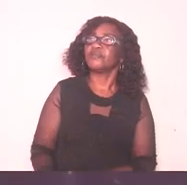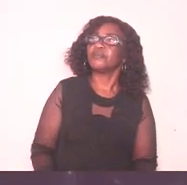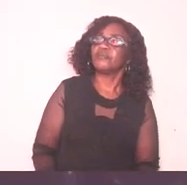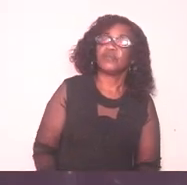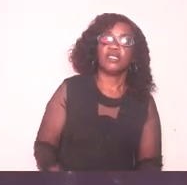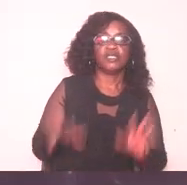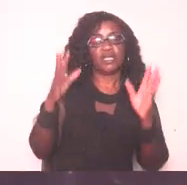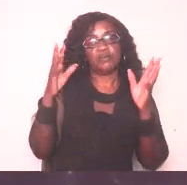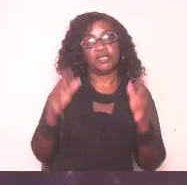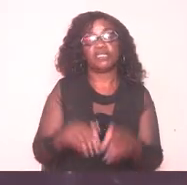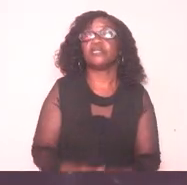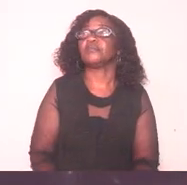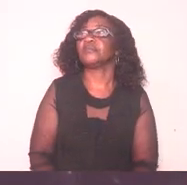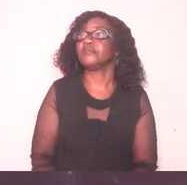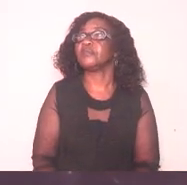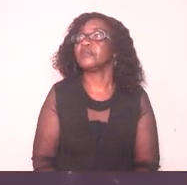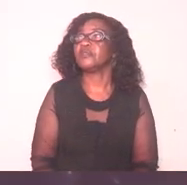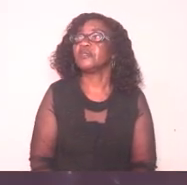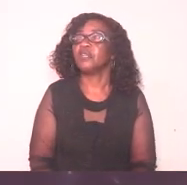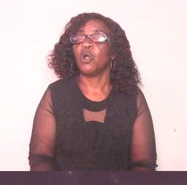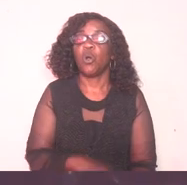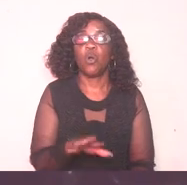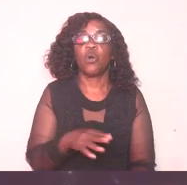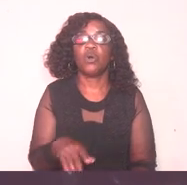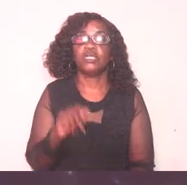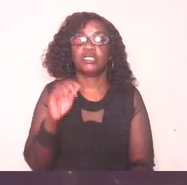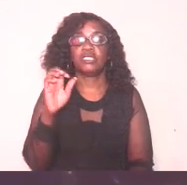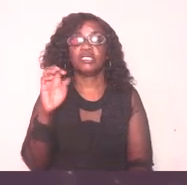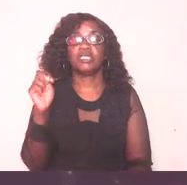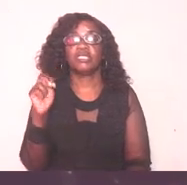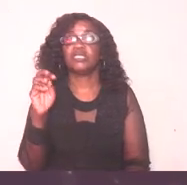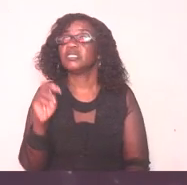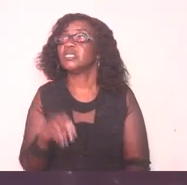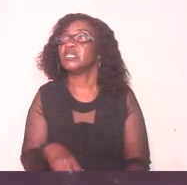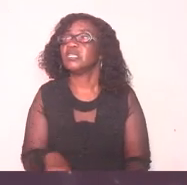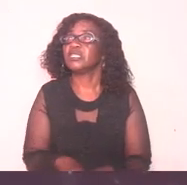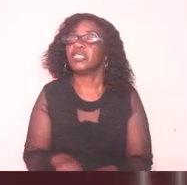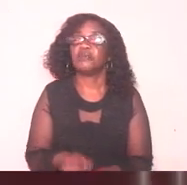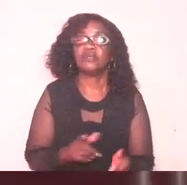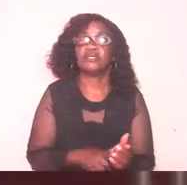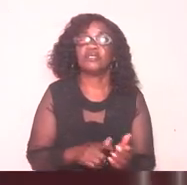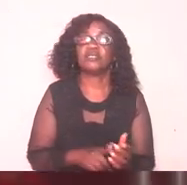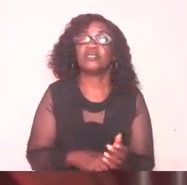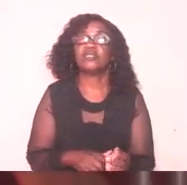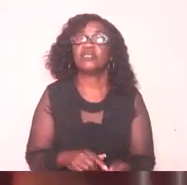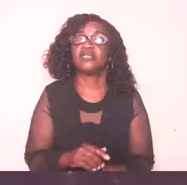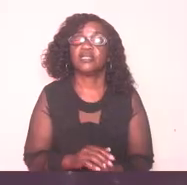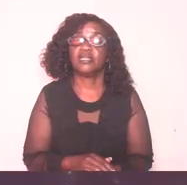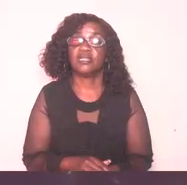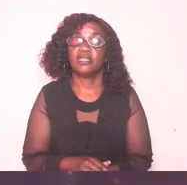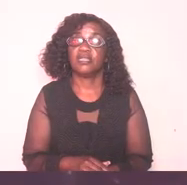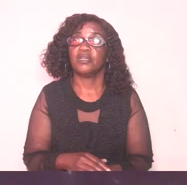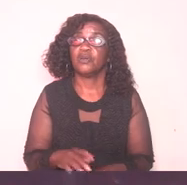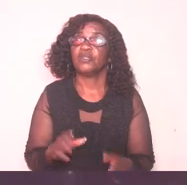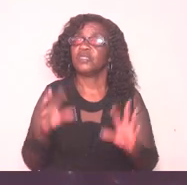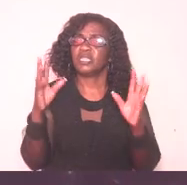they celebrated and said, oh my God, all teen moms, or all people who engage in sex are deviants within society. We don't